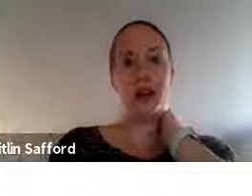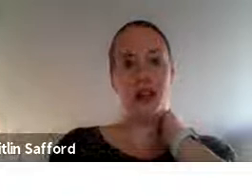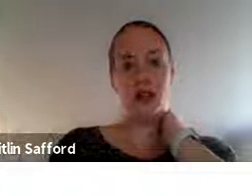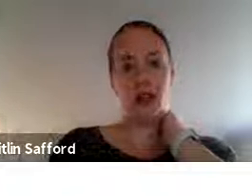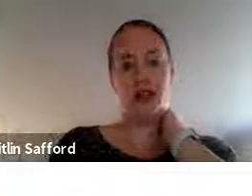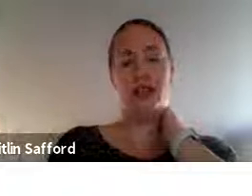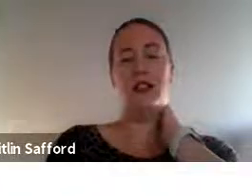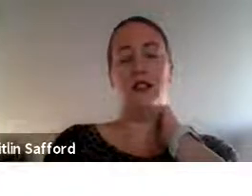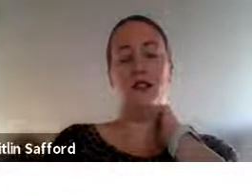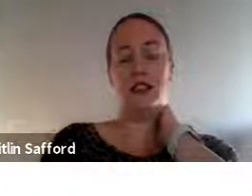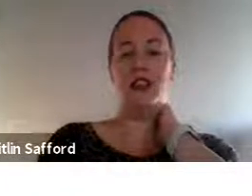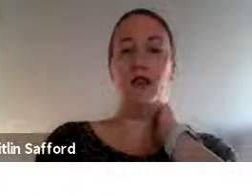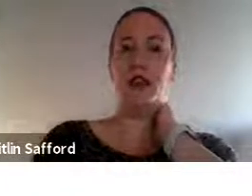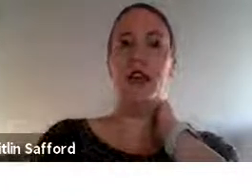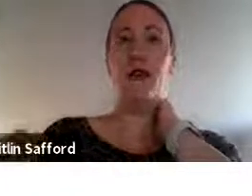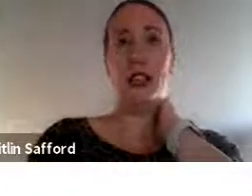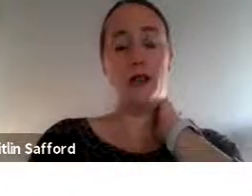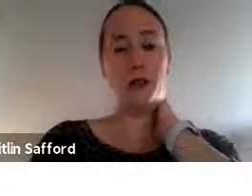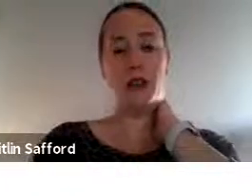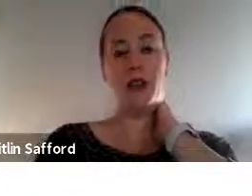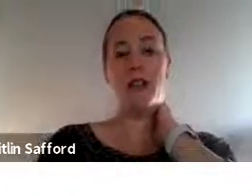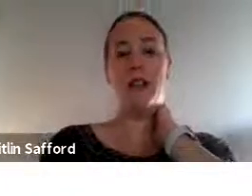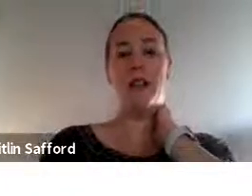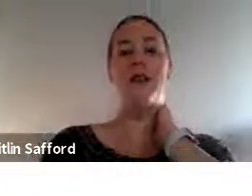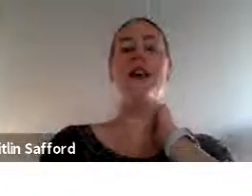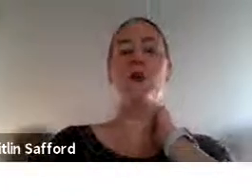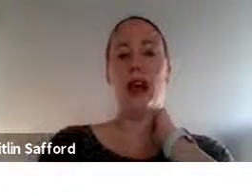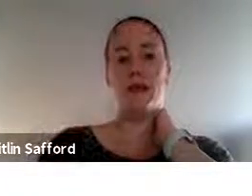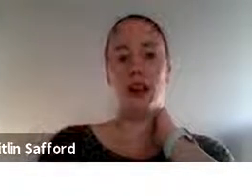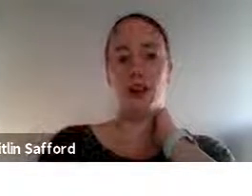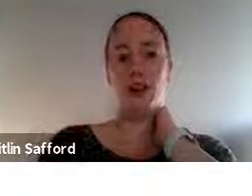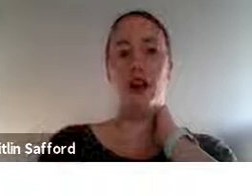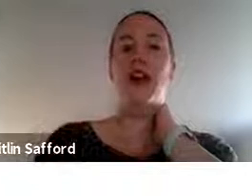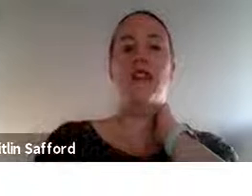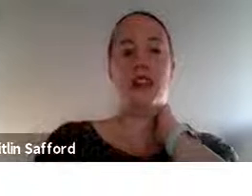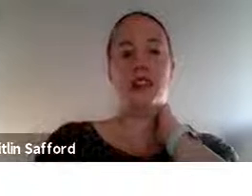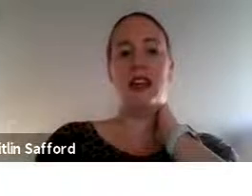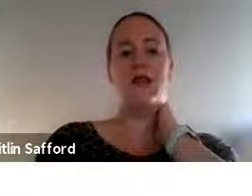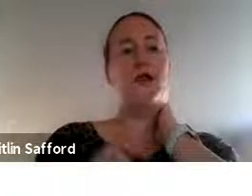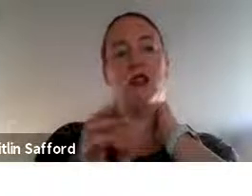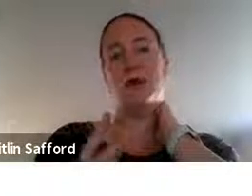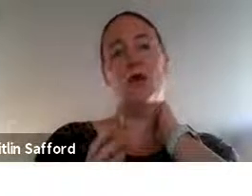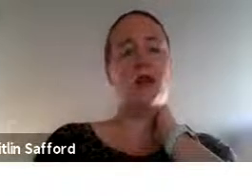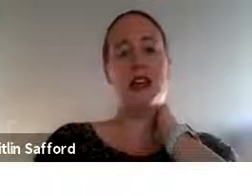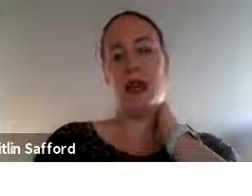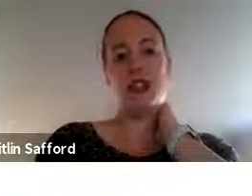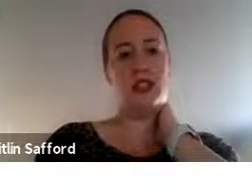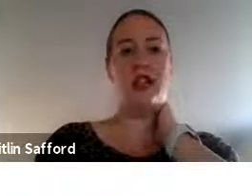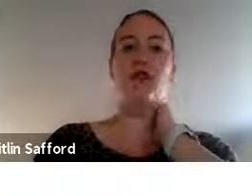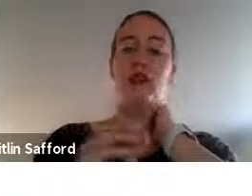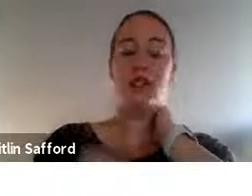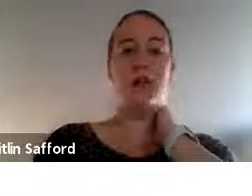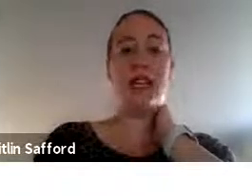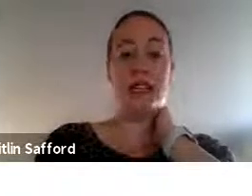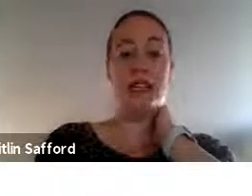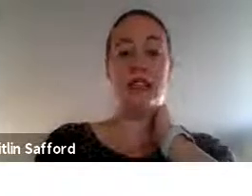for Medicaid clients for the delivery of crisis response services, but then we have to cover things like on the more of the inpatient side.